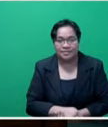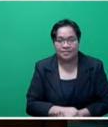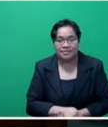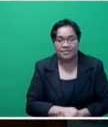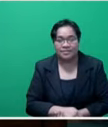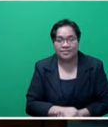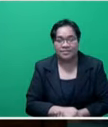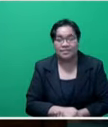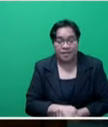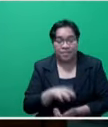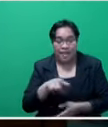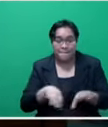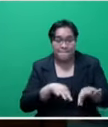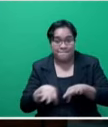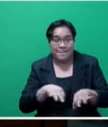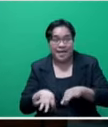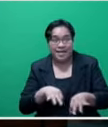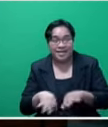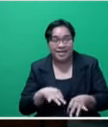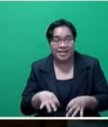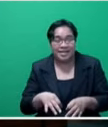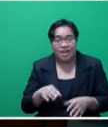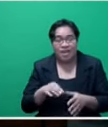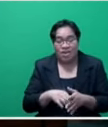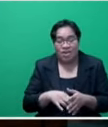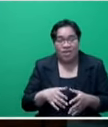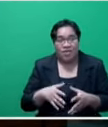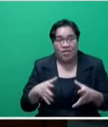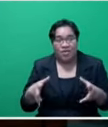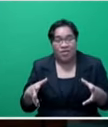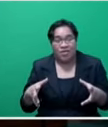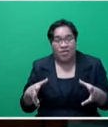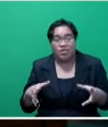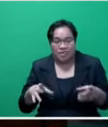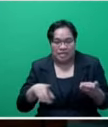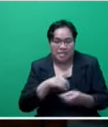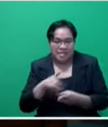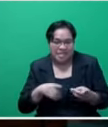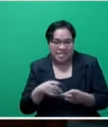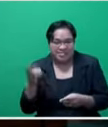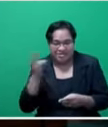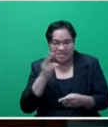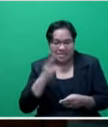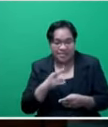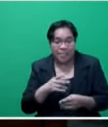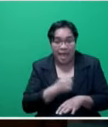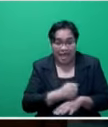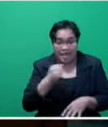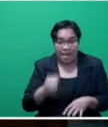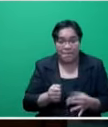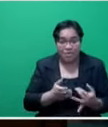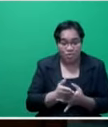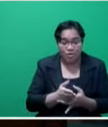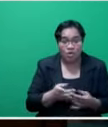validate the plan. This plan is, of course, aligned to our existing disaster risk management. While government, through the